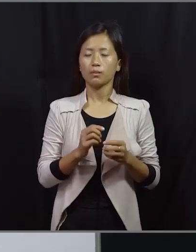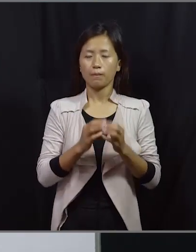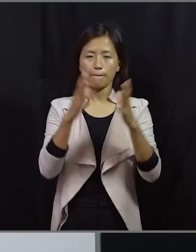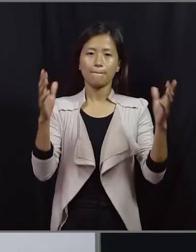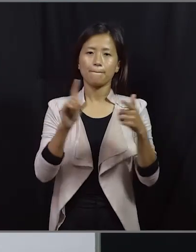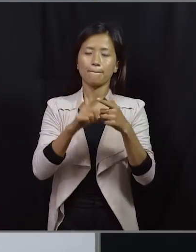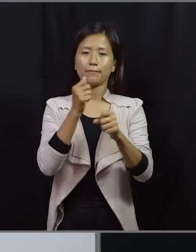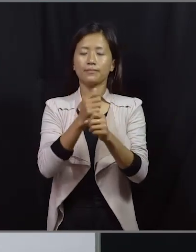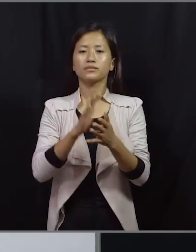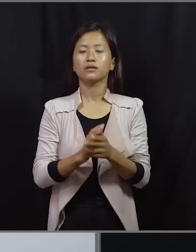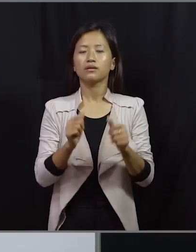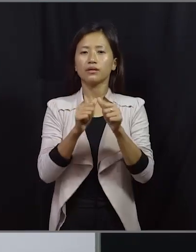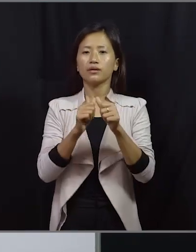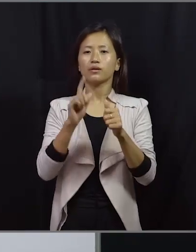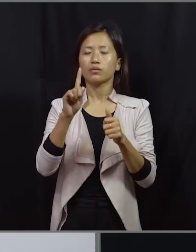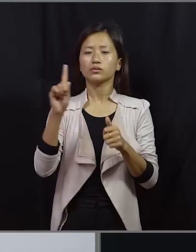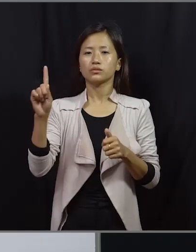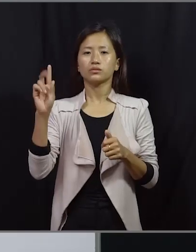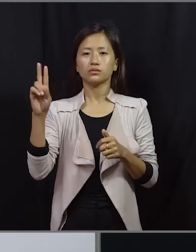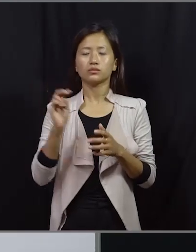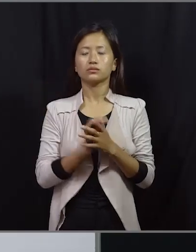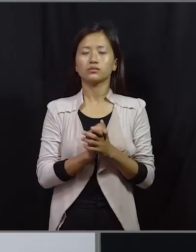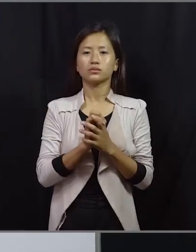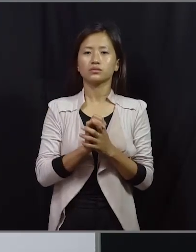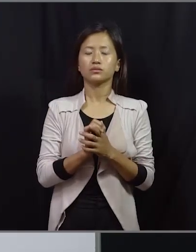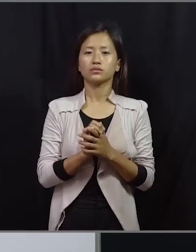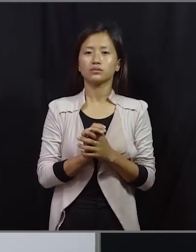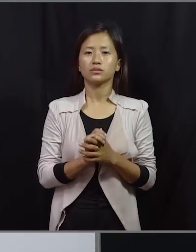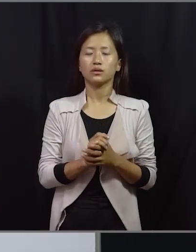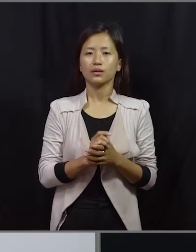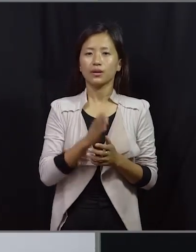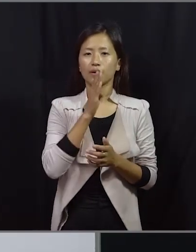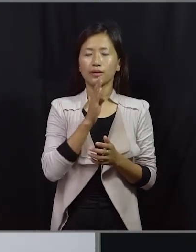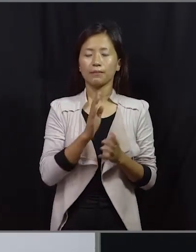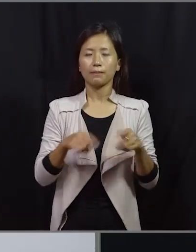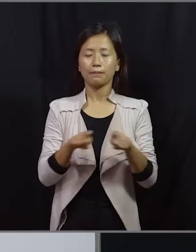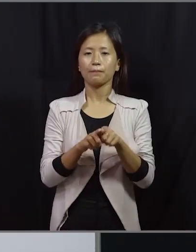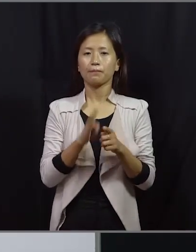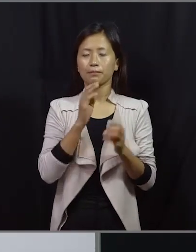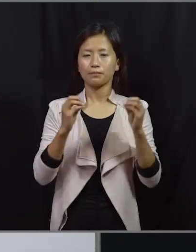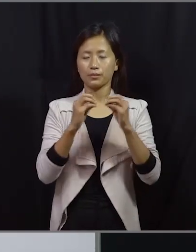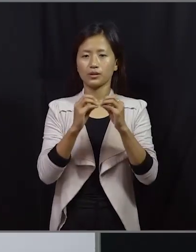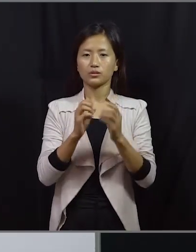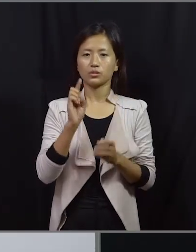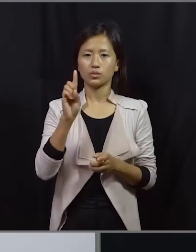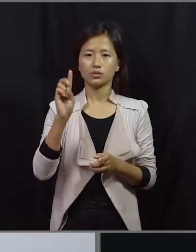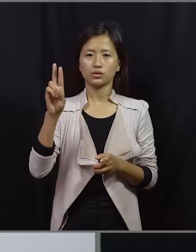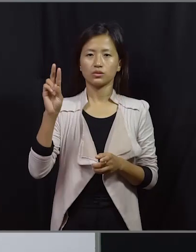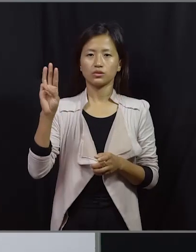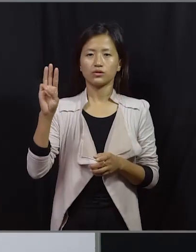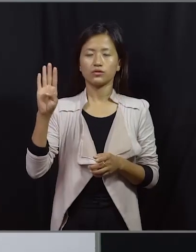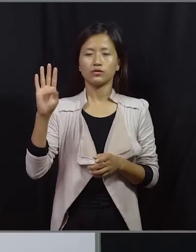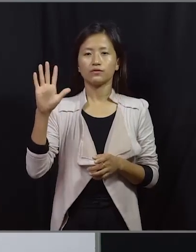examples. A is 1, 2, 3 and B is 1, 2, 3, 4,